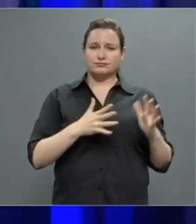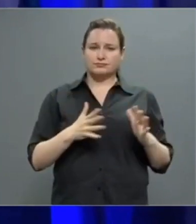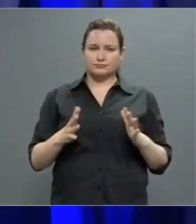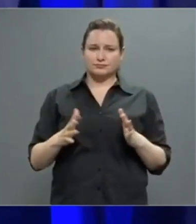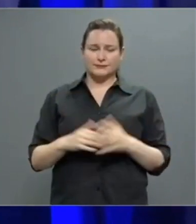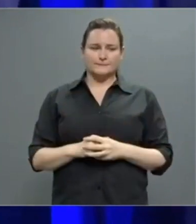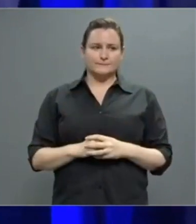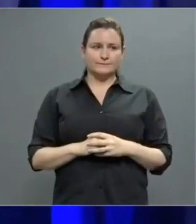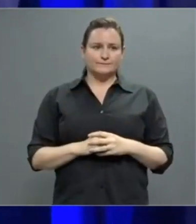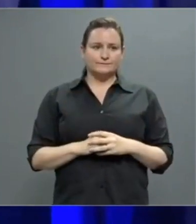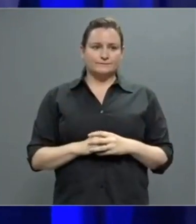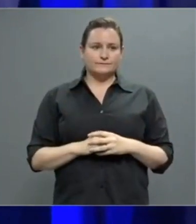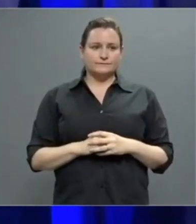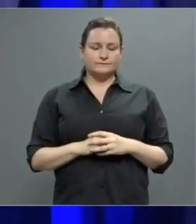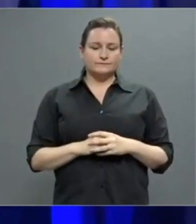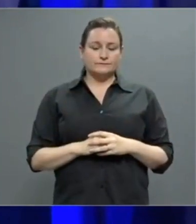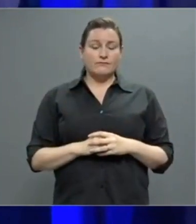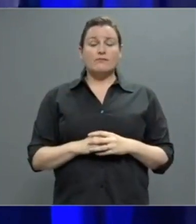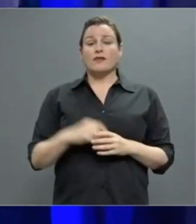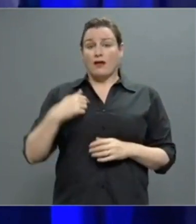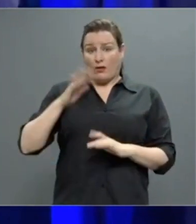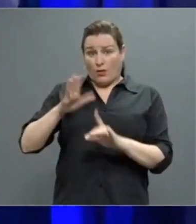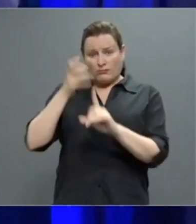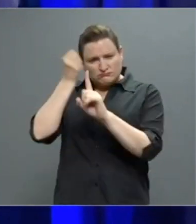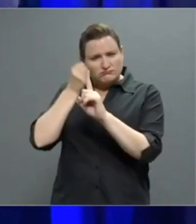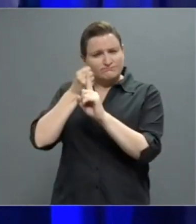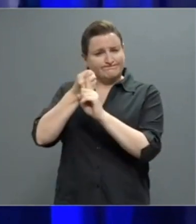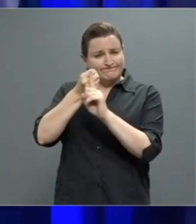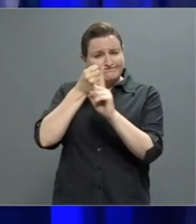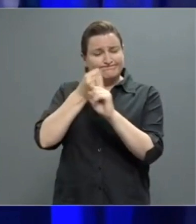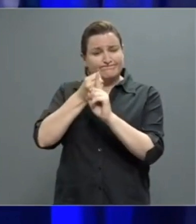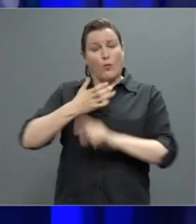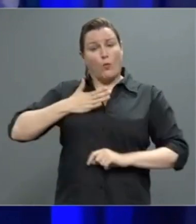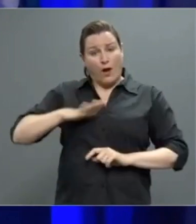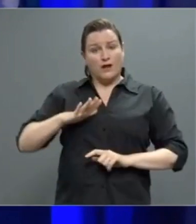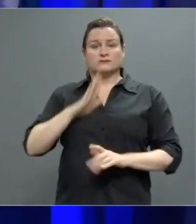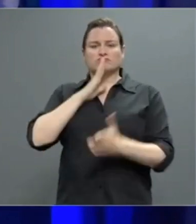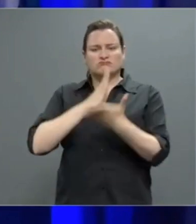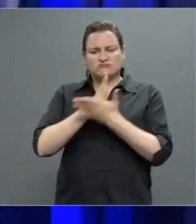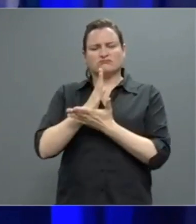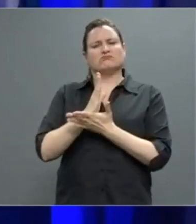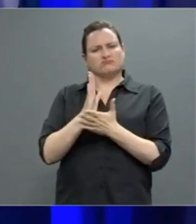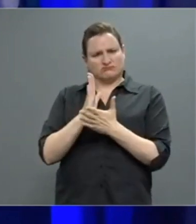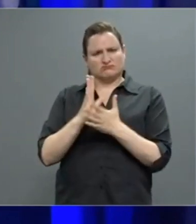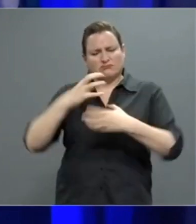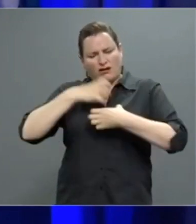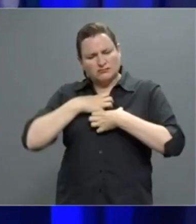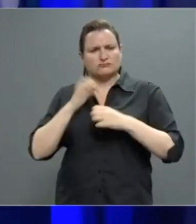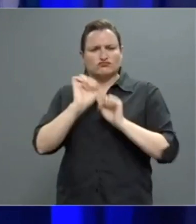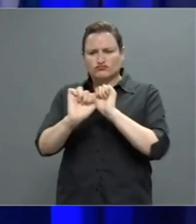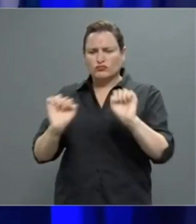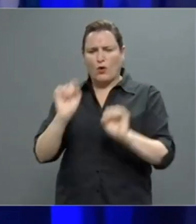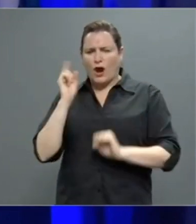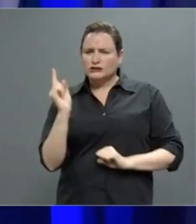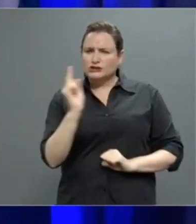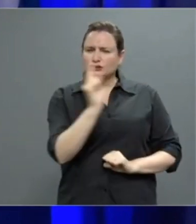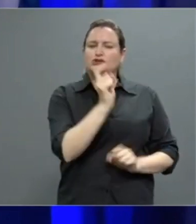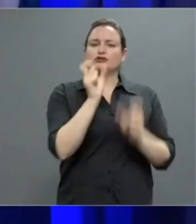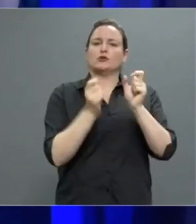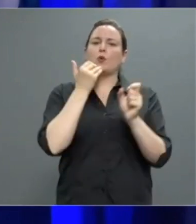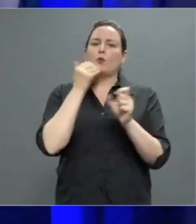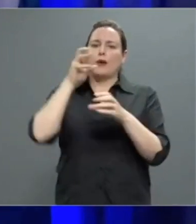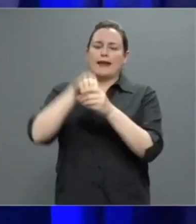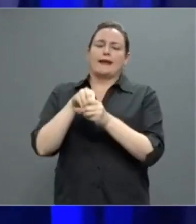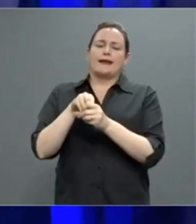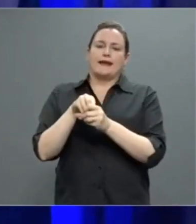We're going to fight to give power and opportunities to every law-abiding, honest, and hard-working citizen, regardless of their